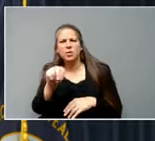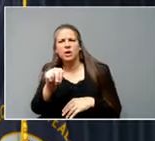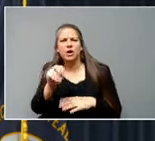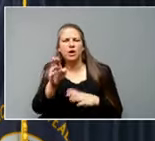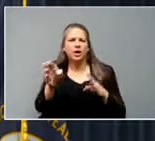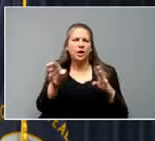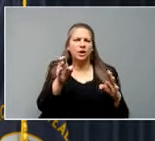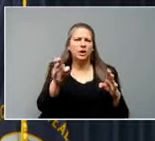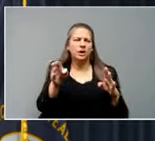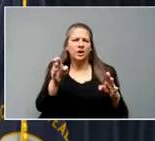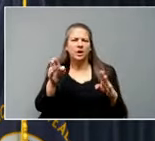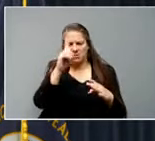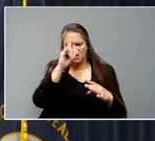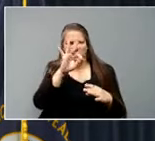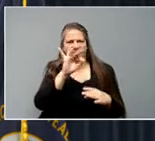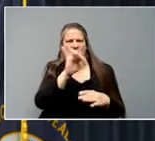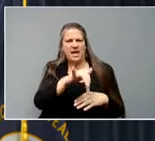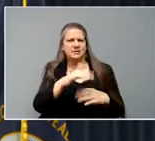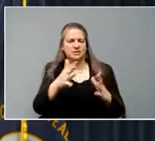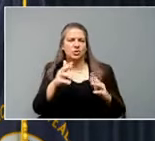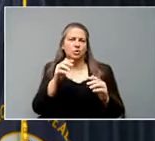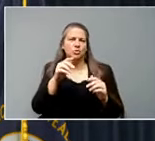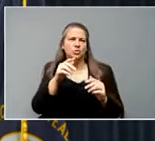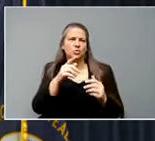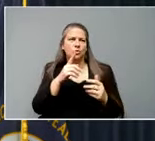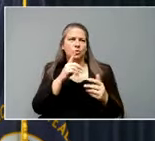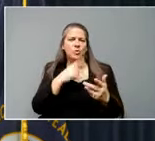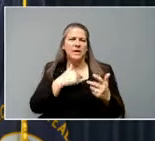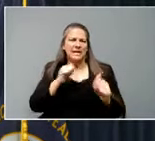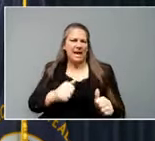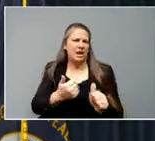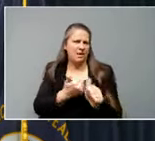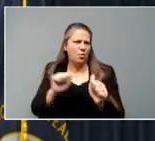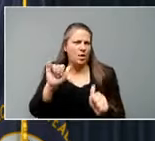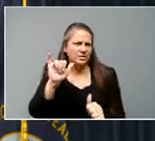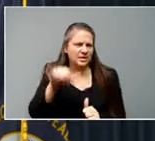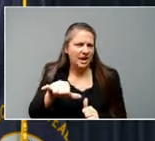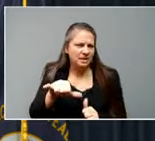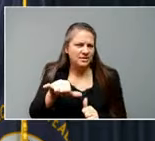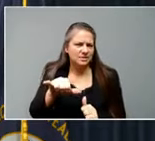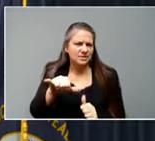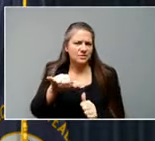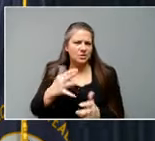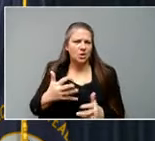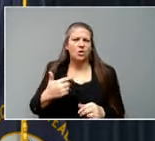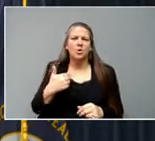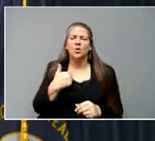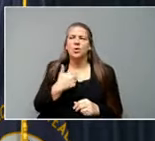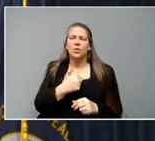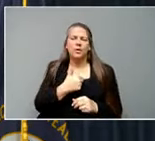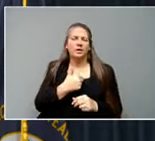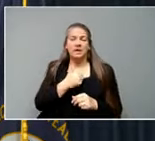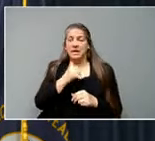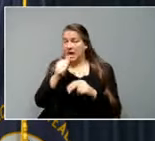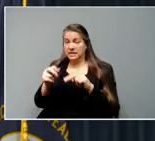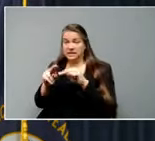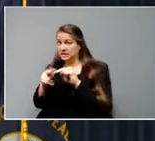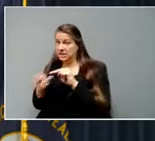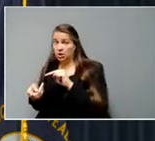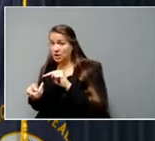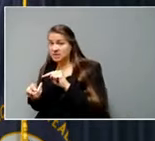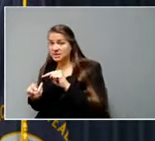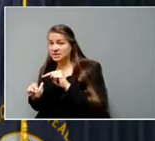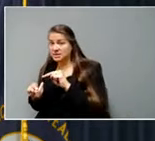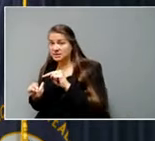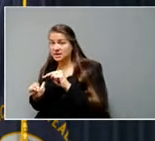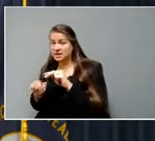that could have been avoided. So in the very least, the fact that we are no longer in a decrease and what happened last